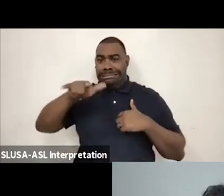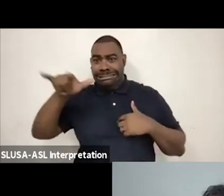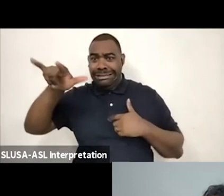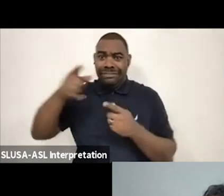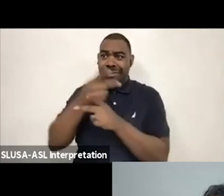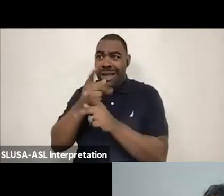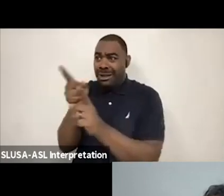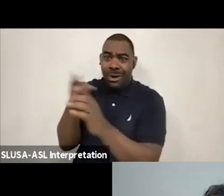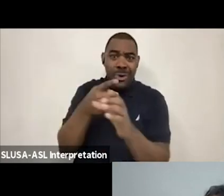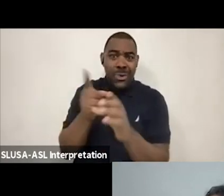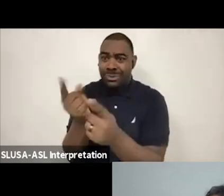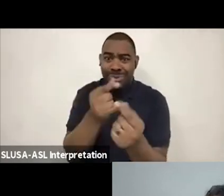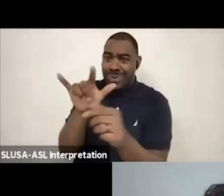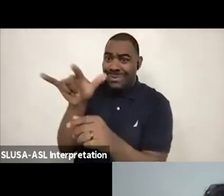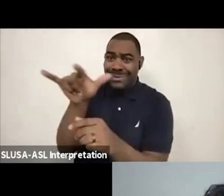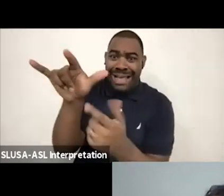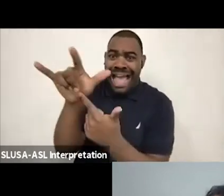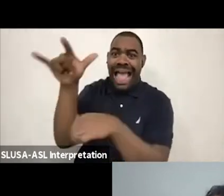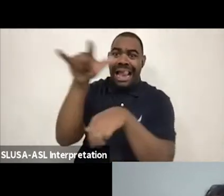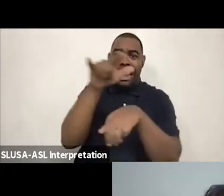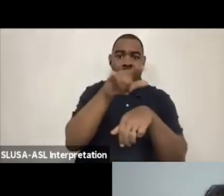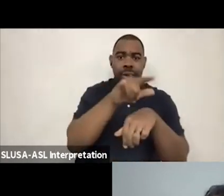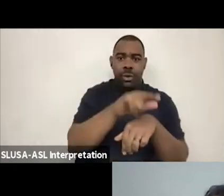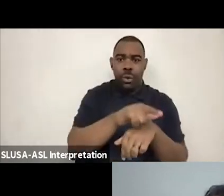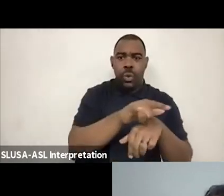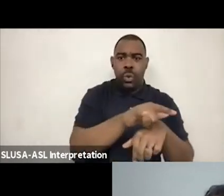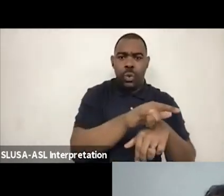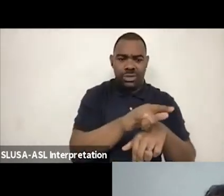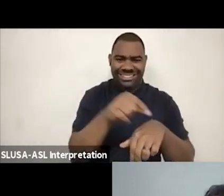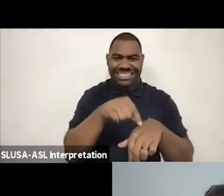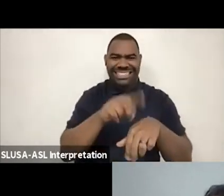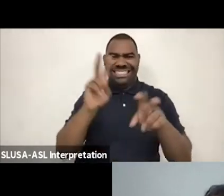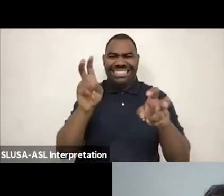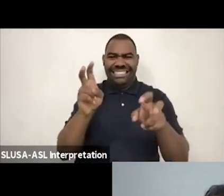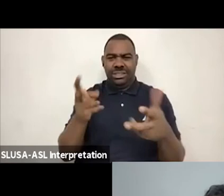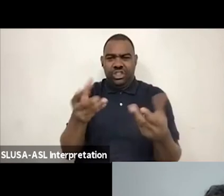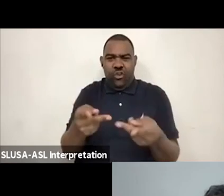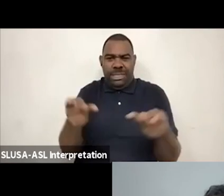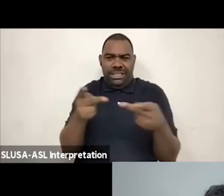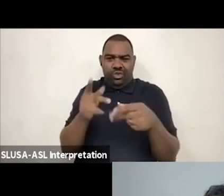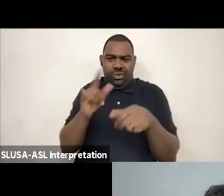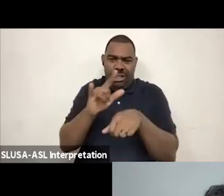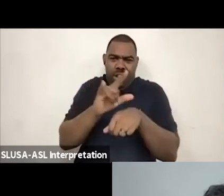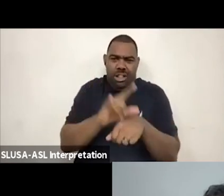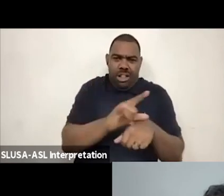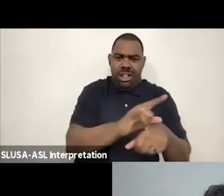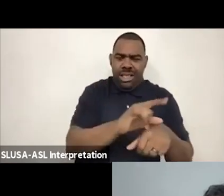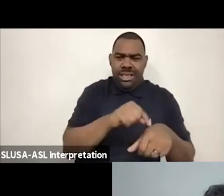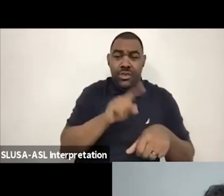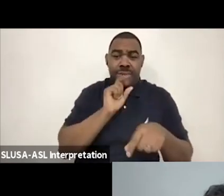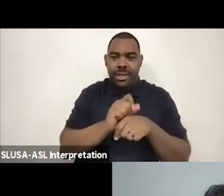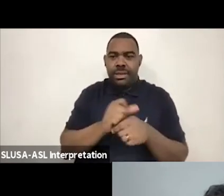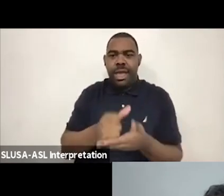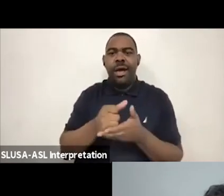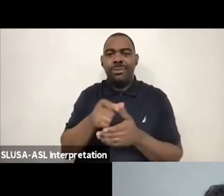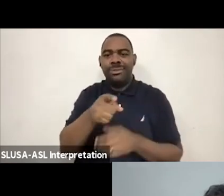it got me through. It got me through. And it offered me so much knowledge. I didn't even know where to start to